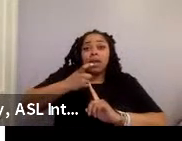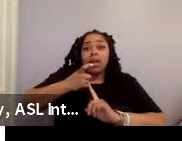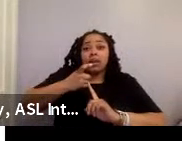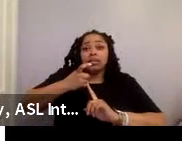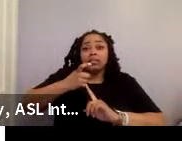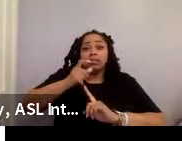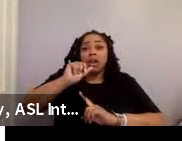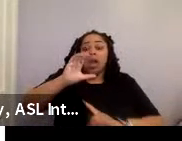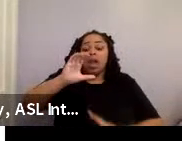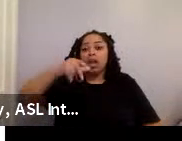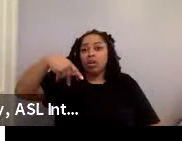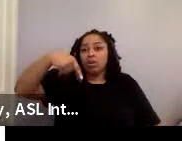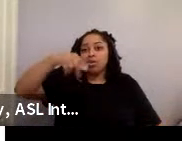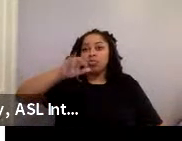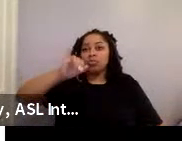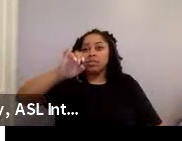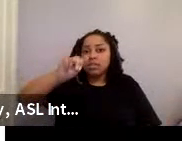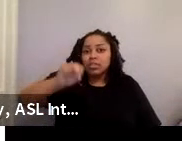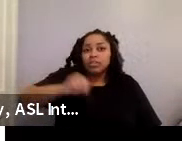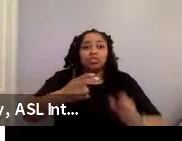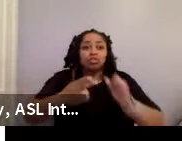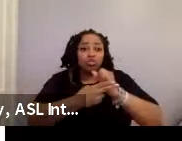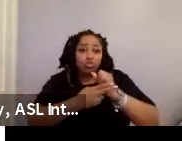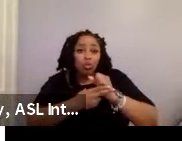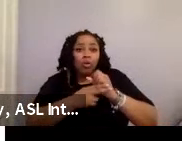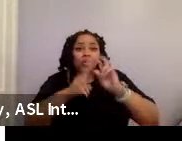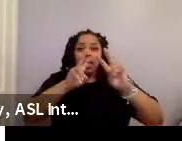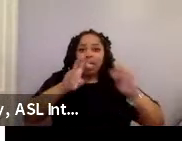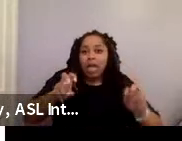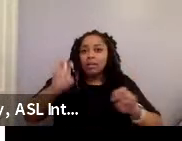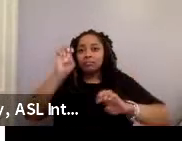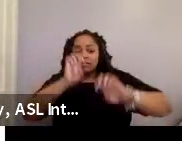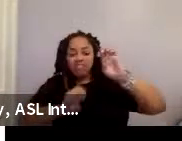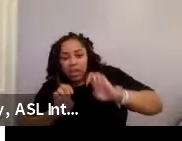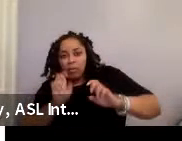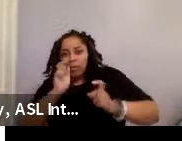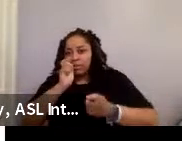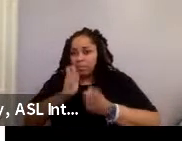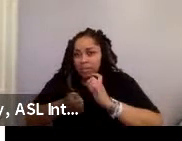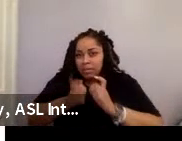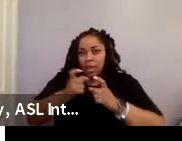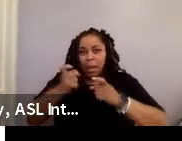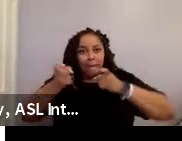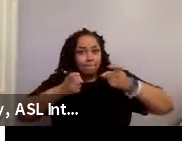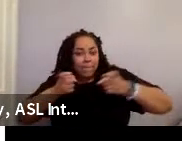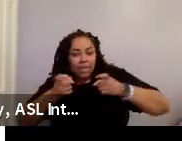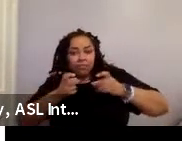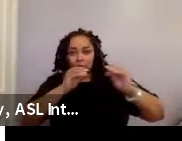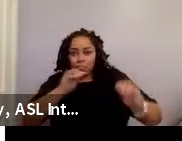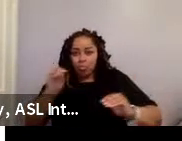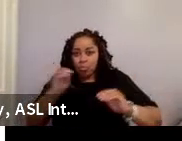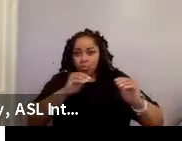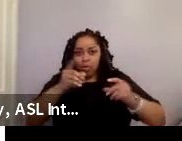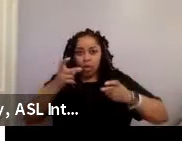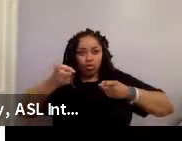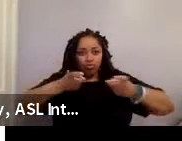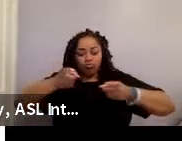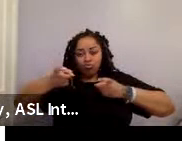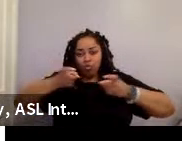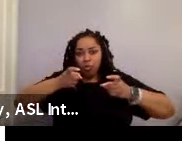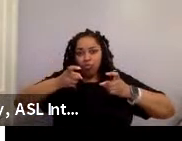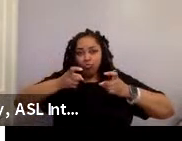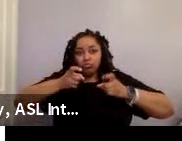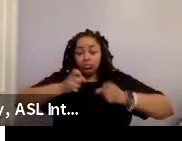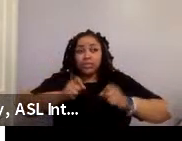storage, analysis, evaluation, manipulation, management, movement, control,